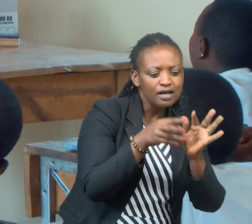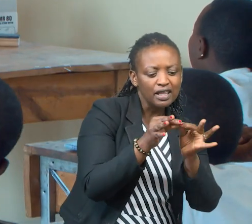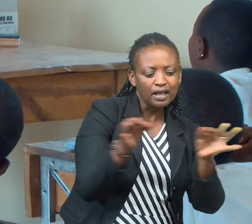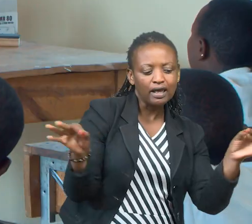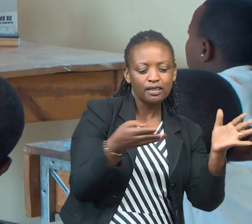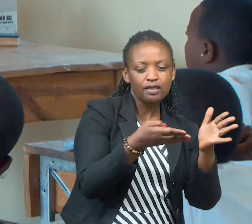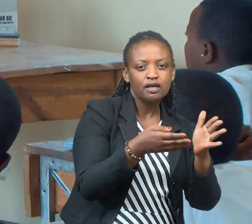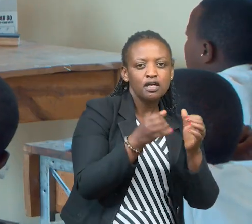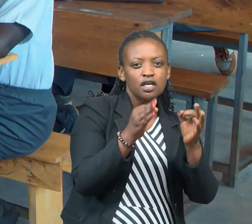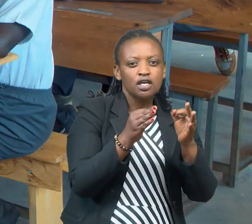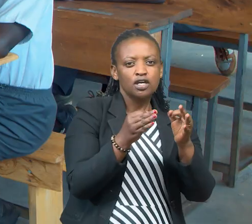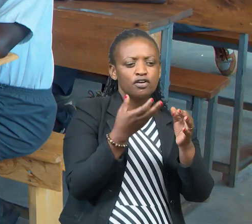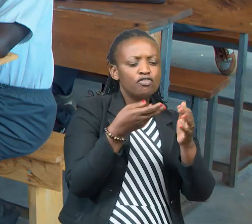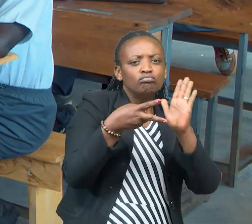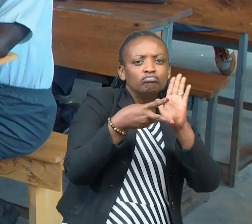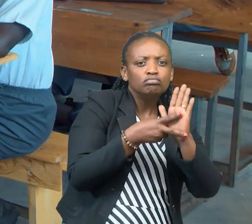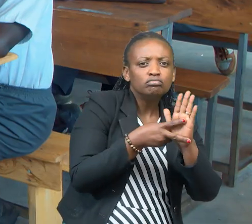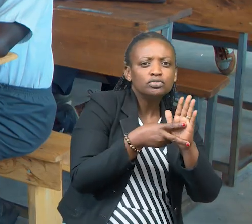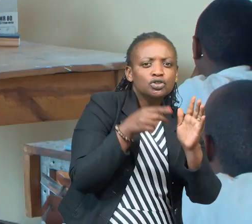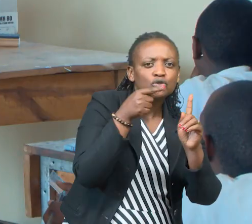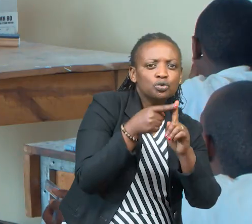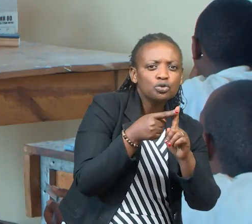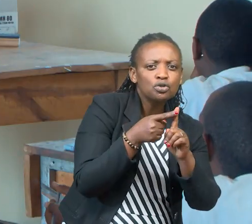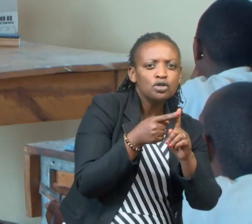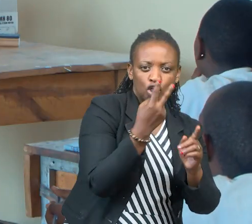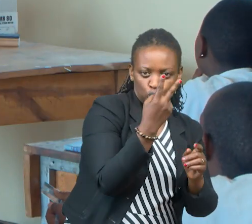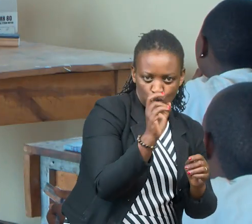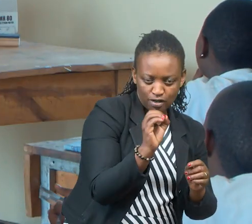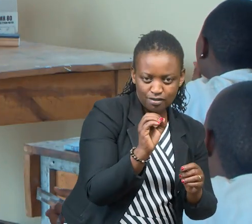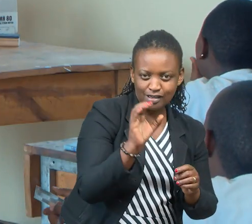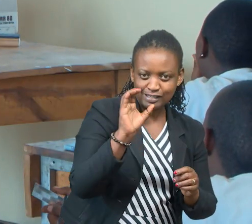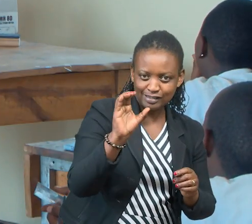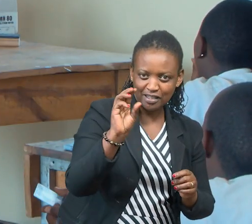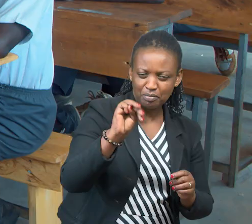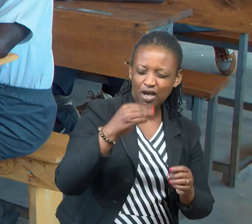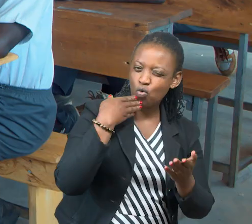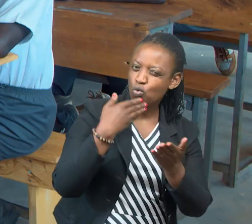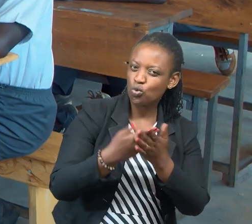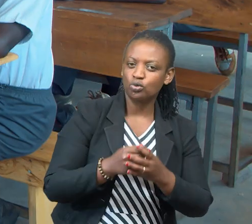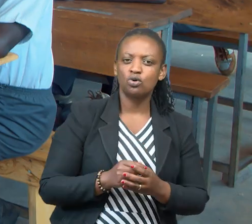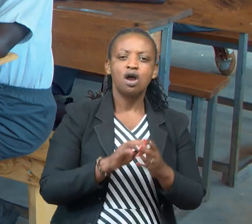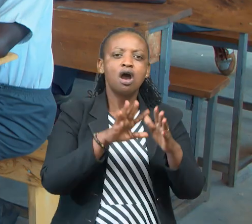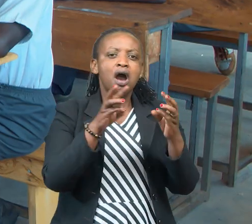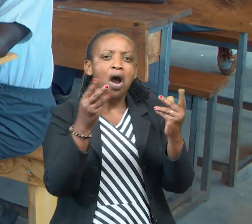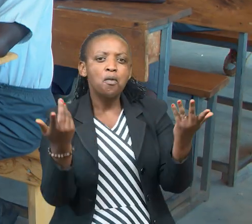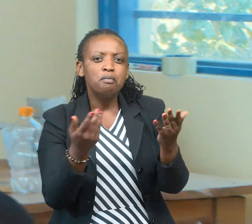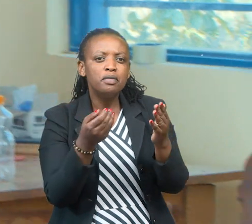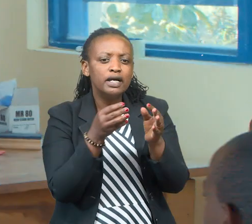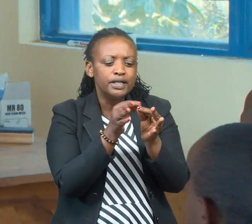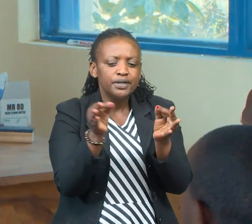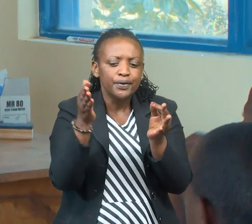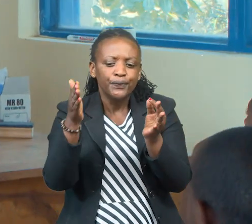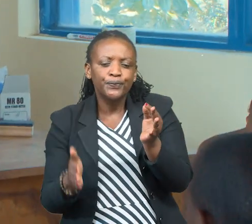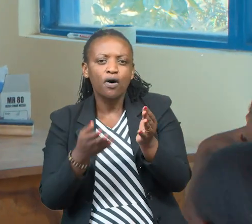this length, and this length is equivalent to 20 centimeters. Very good. How many